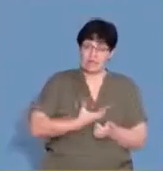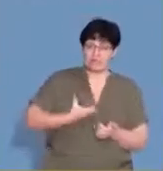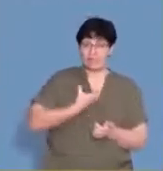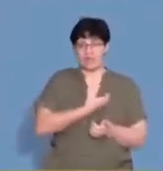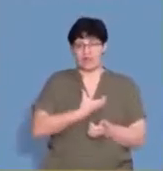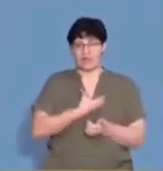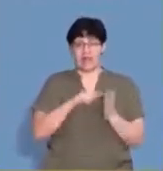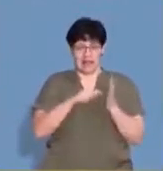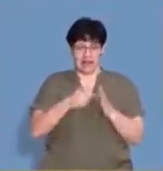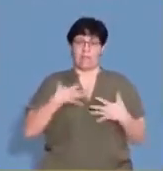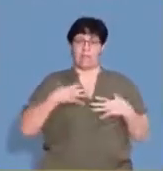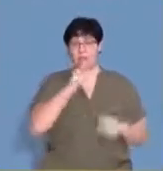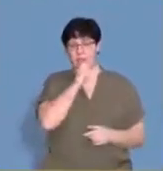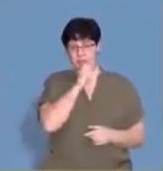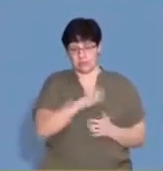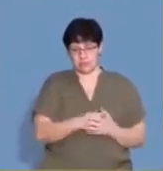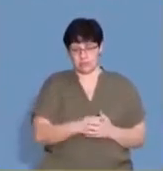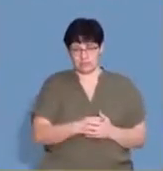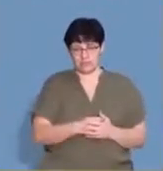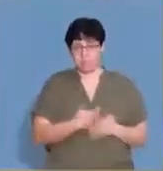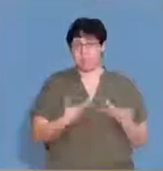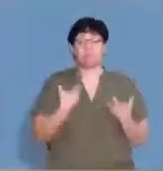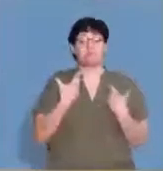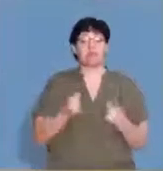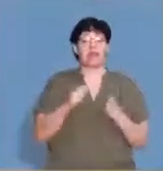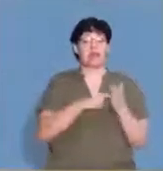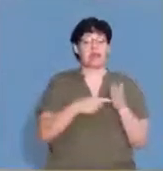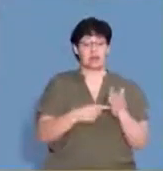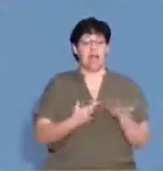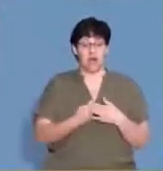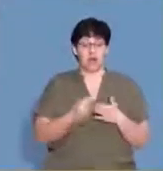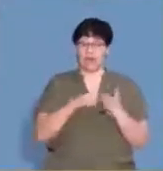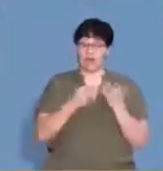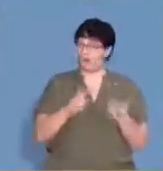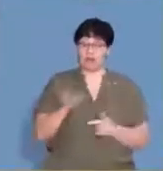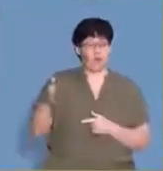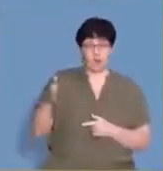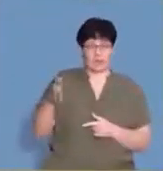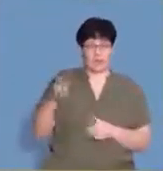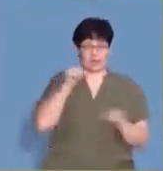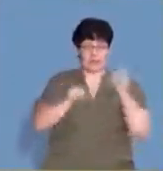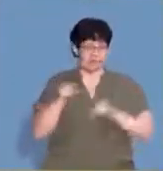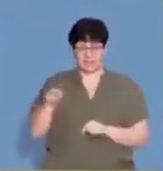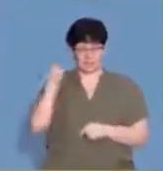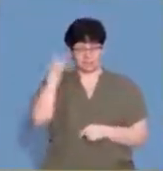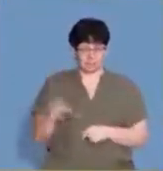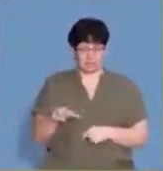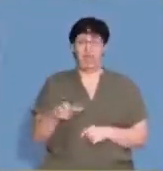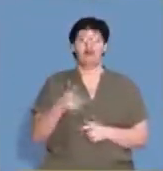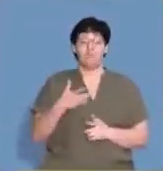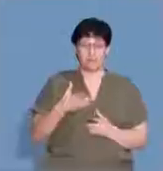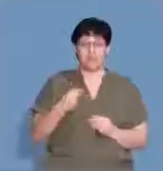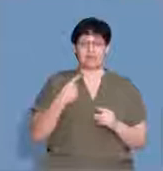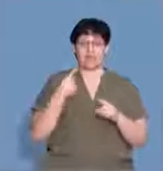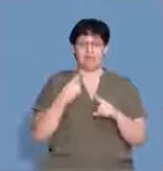with the calculator that you're using. So if I was doing this calculation on a calculator that wasn't scientific, I would actually have